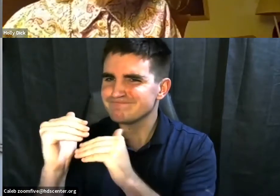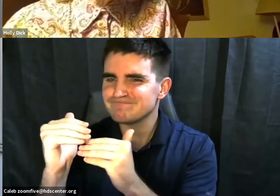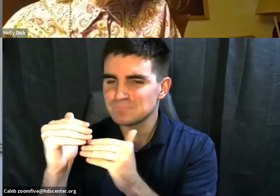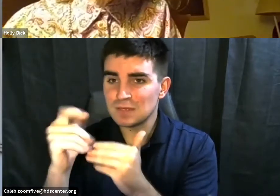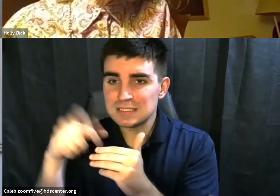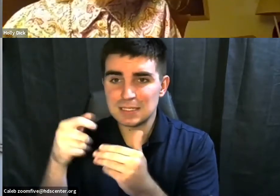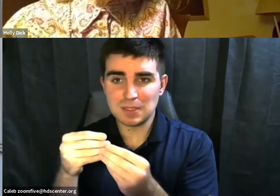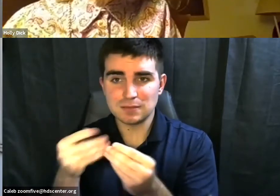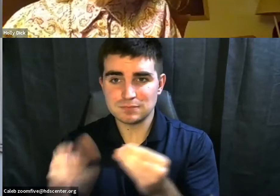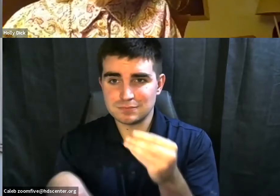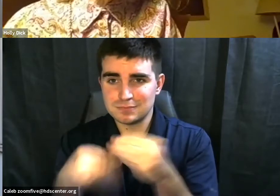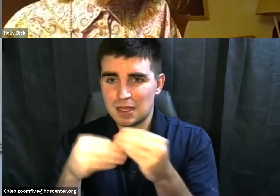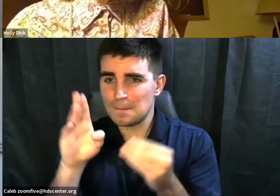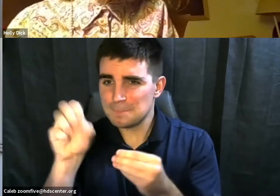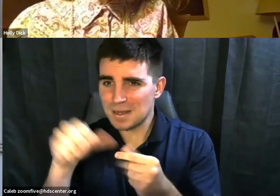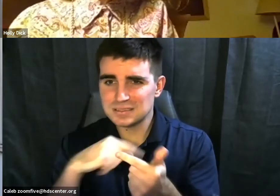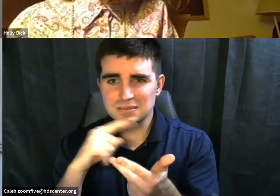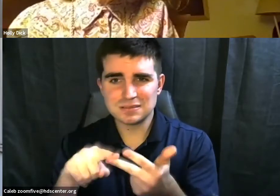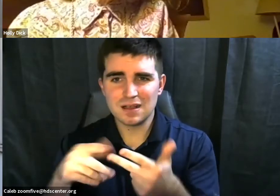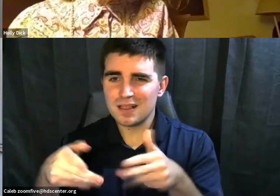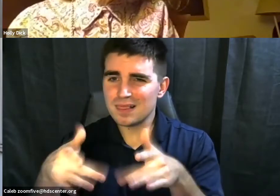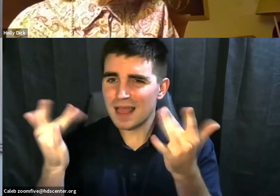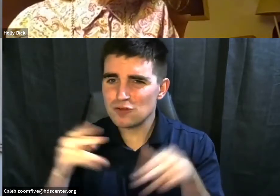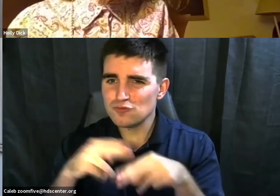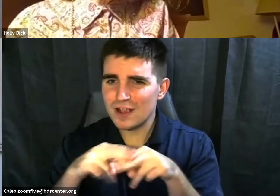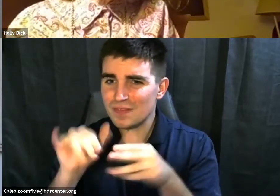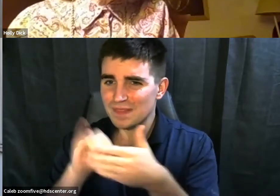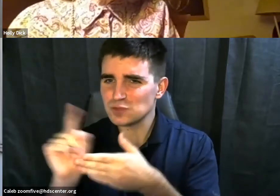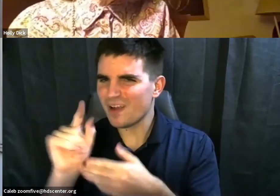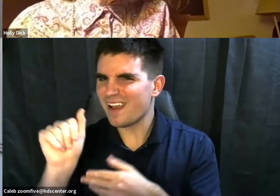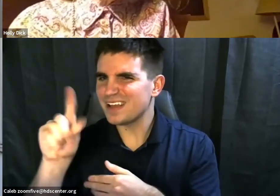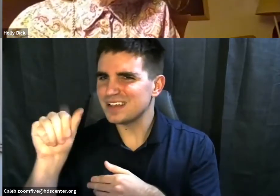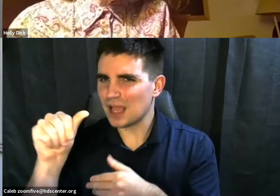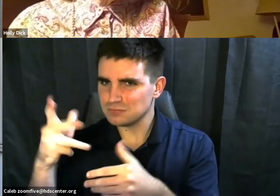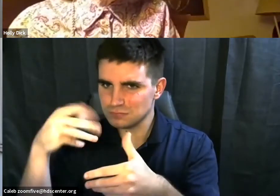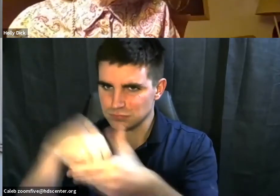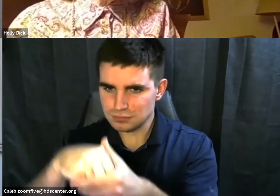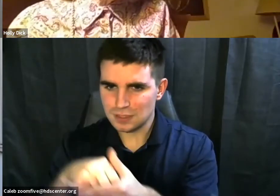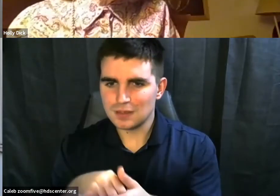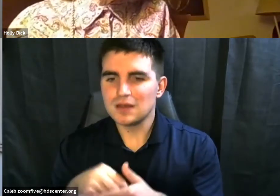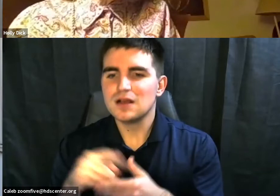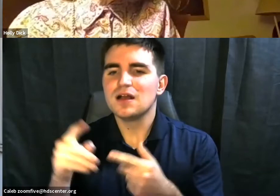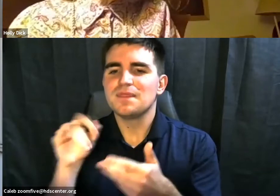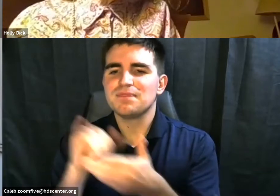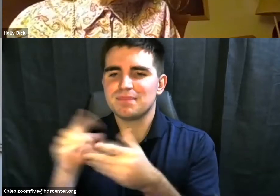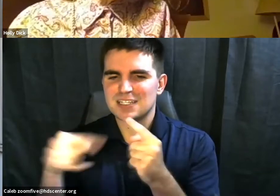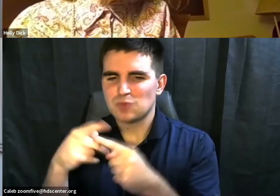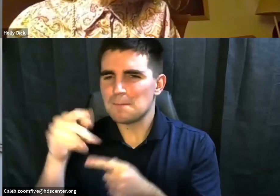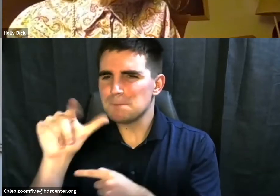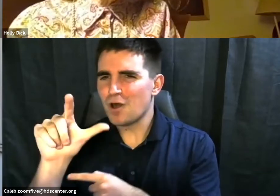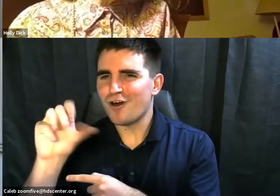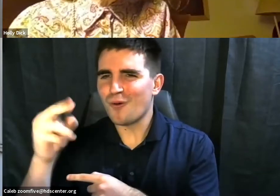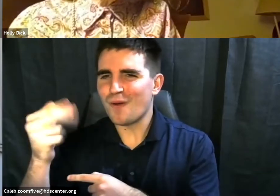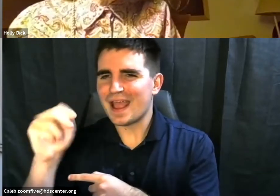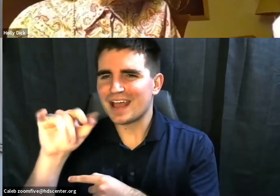as well and to light rail. And so that's when the ADA comes in, and that is when Paul O'Hanlon, our last panelist, comes onto the scene.